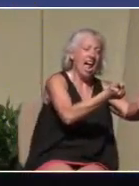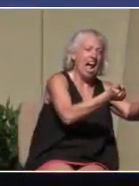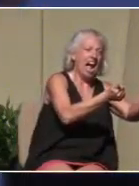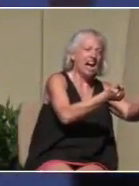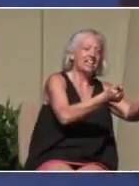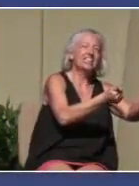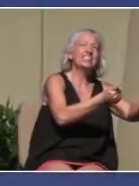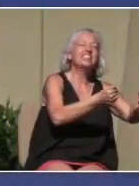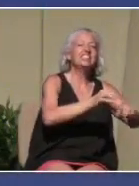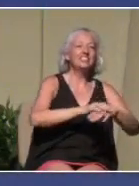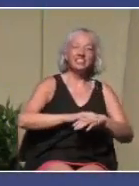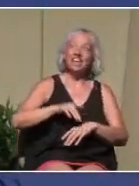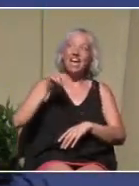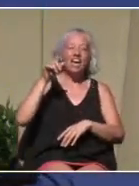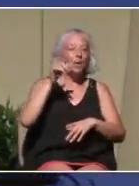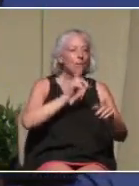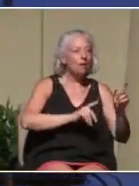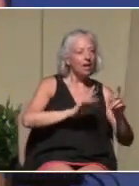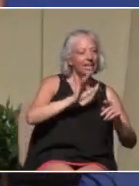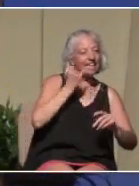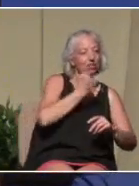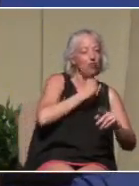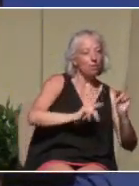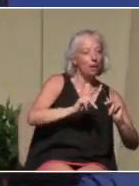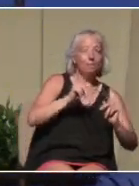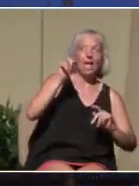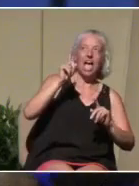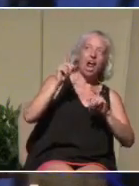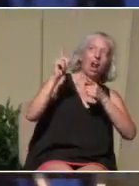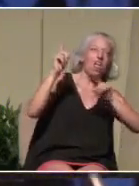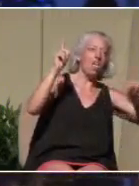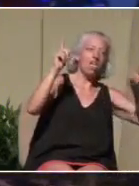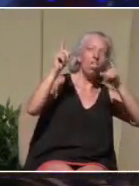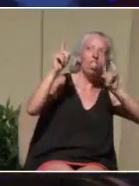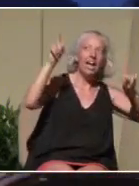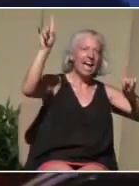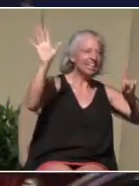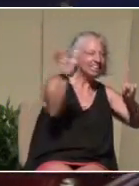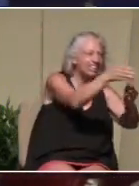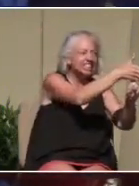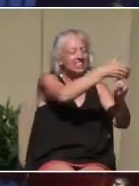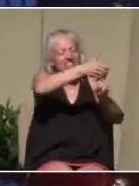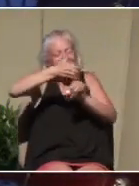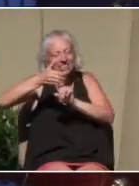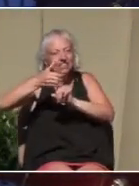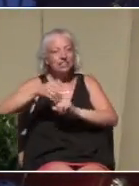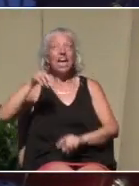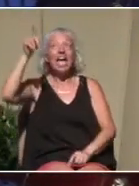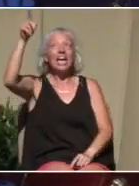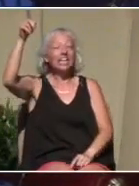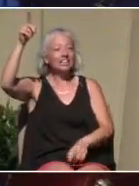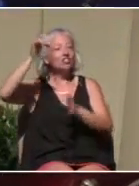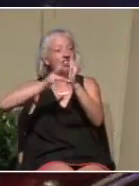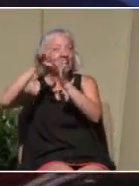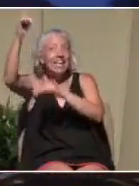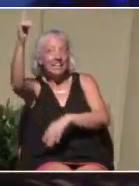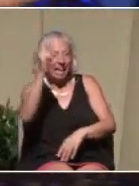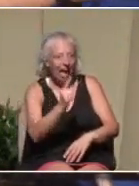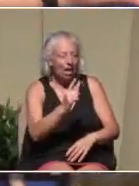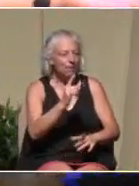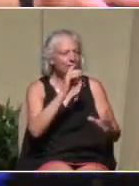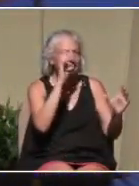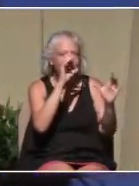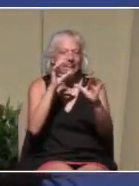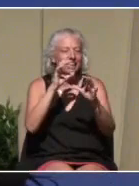who loved his people when they continually walked away from him. This is the God who came into this world to seek and save the lost and dies